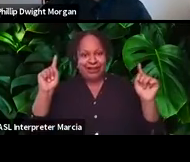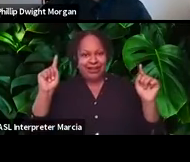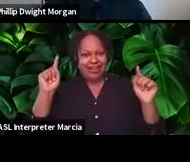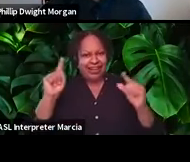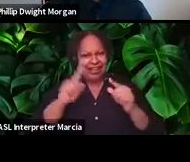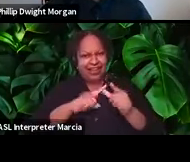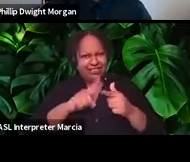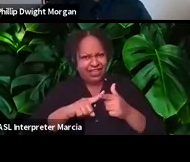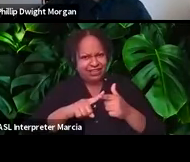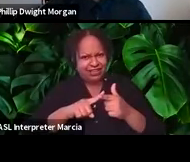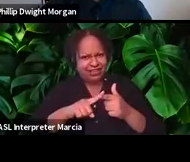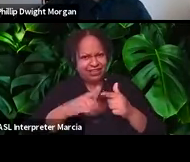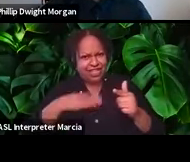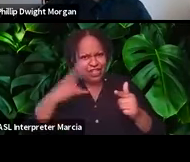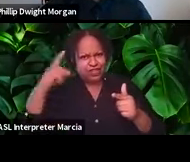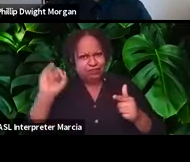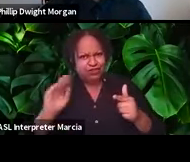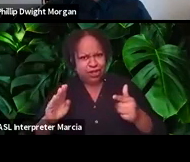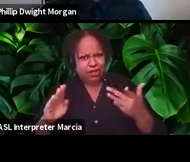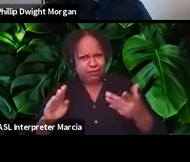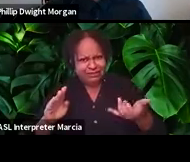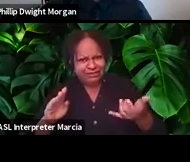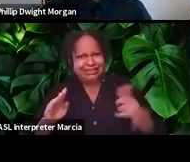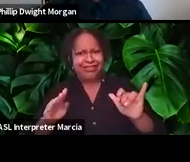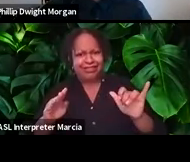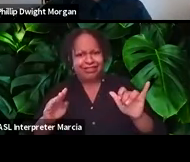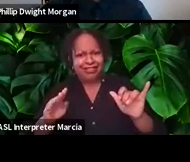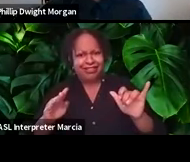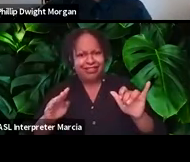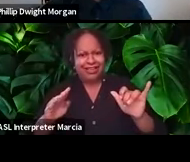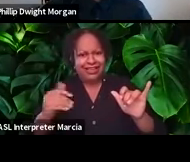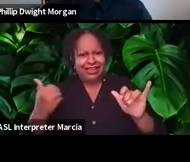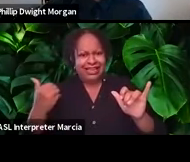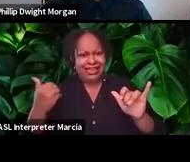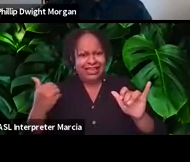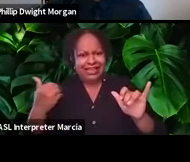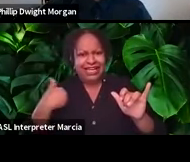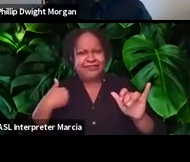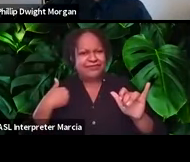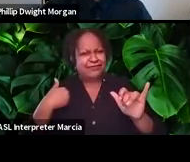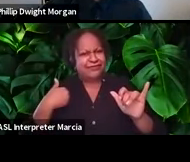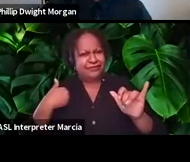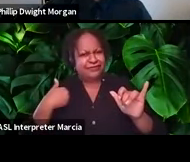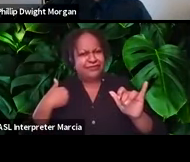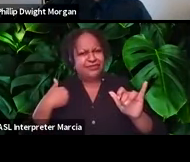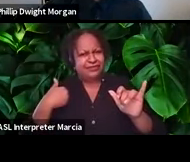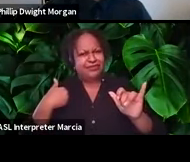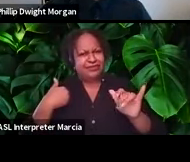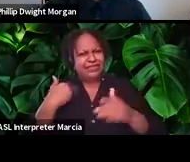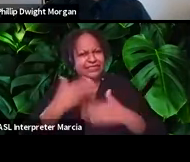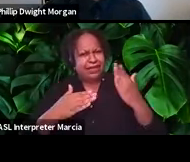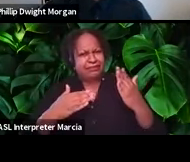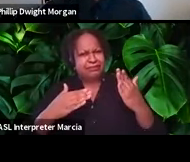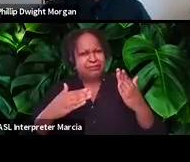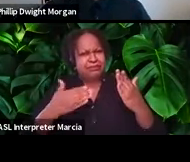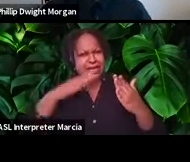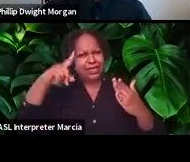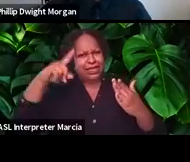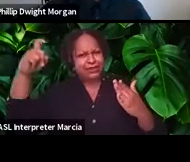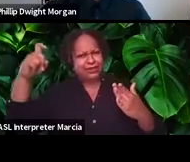And then your dream job still has the same traces of some of your other nightmares.